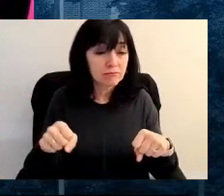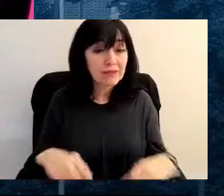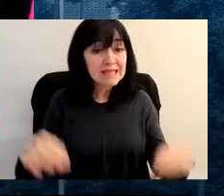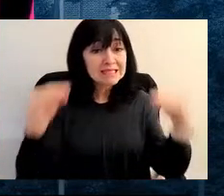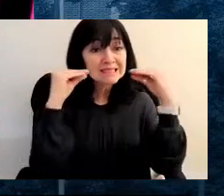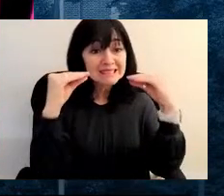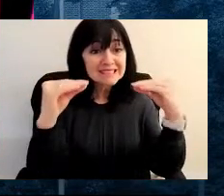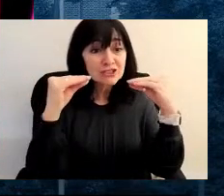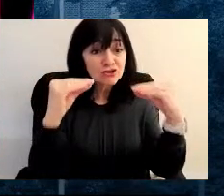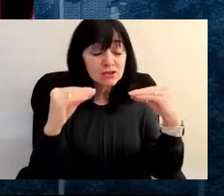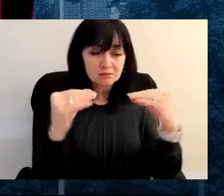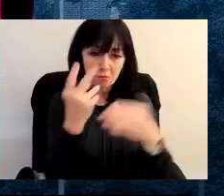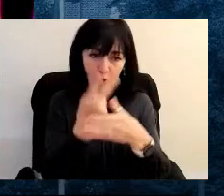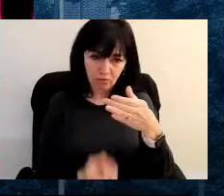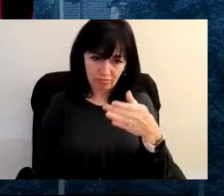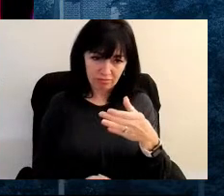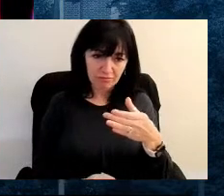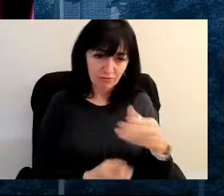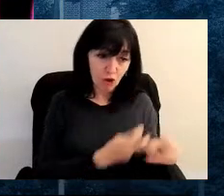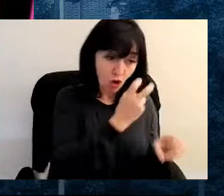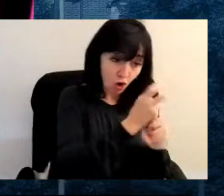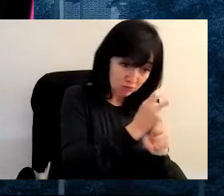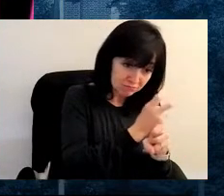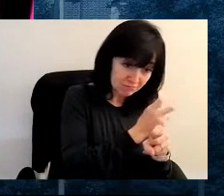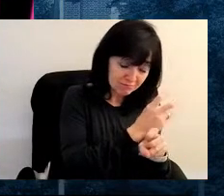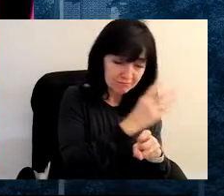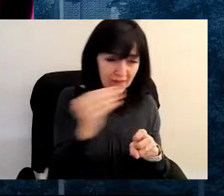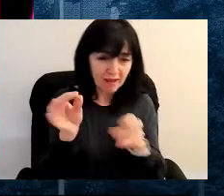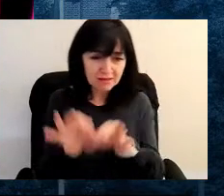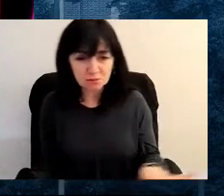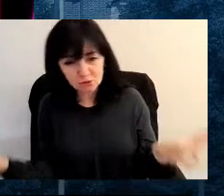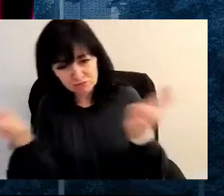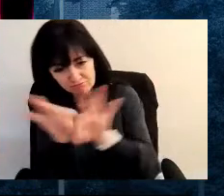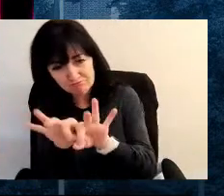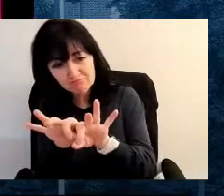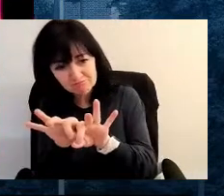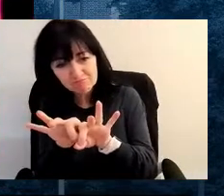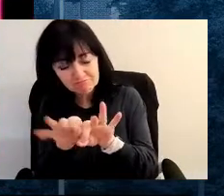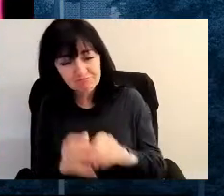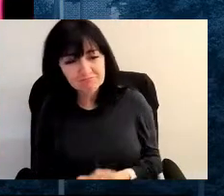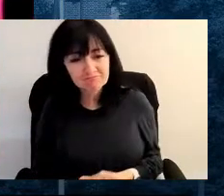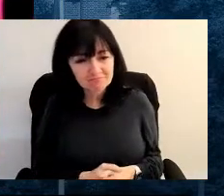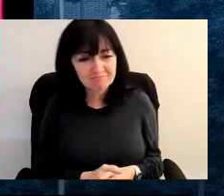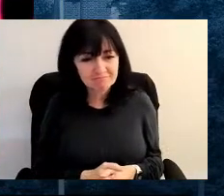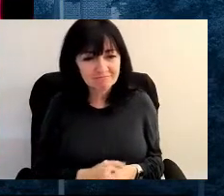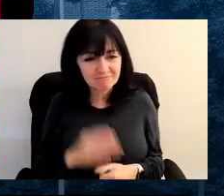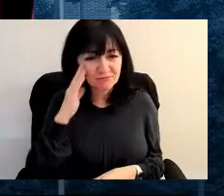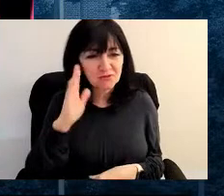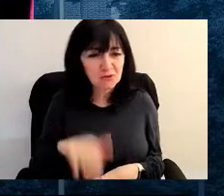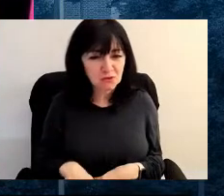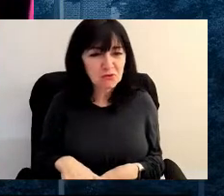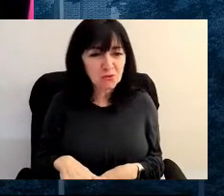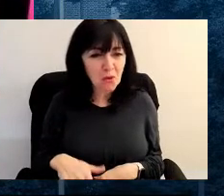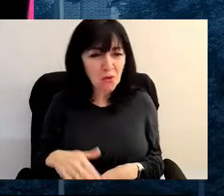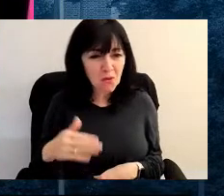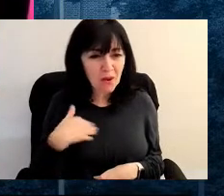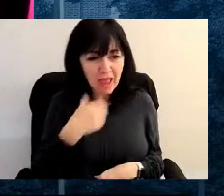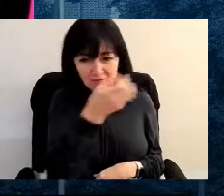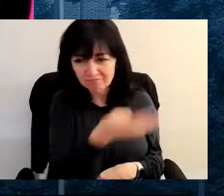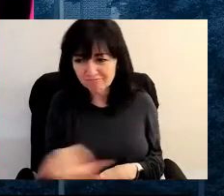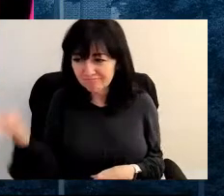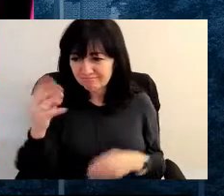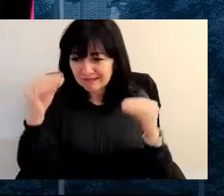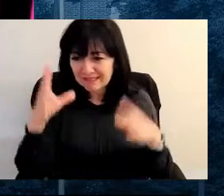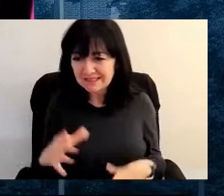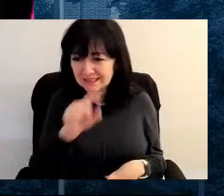both really hard and really important. And I know we have a number of teachers in the room. They were quizzing me